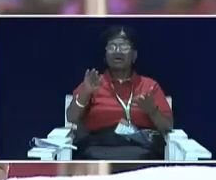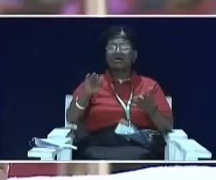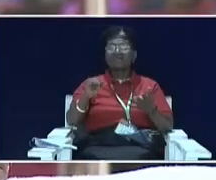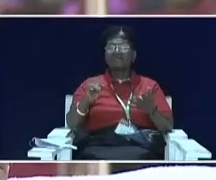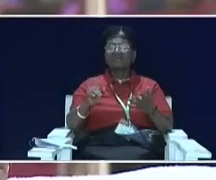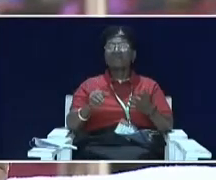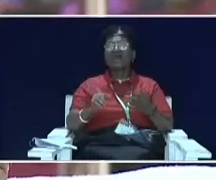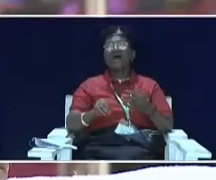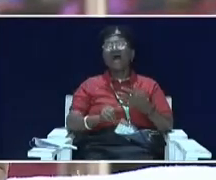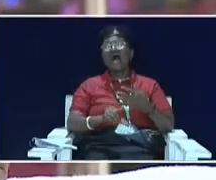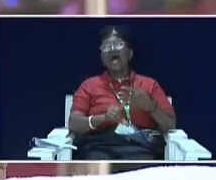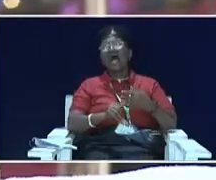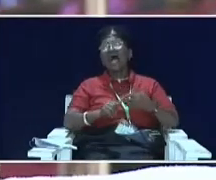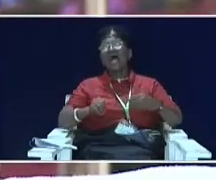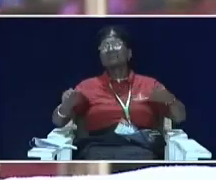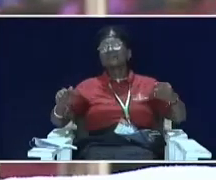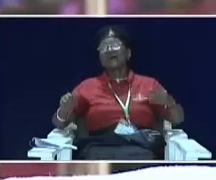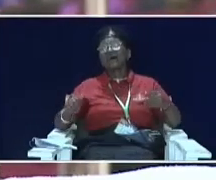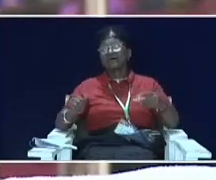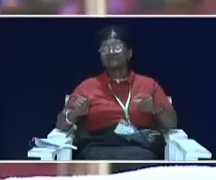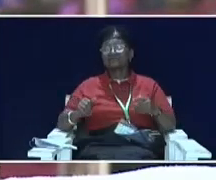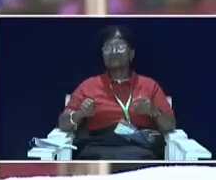advance guard of God.